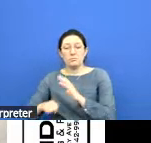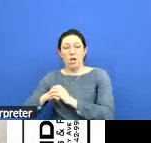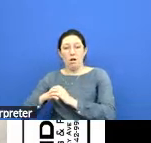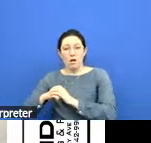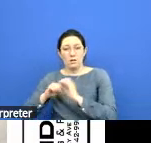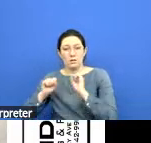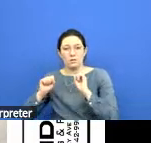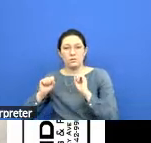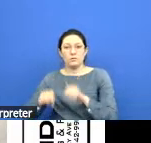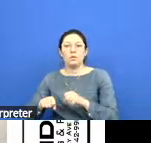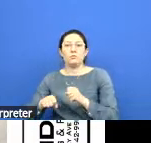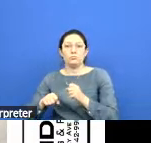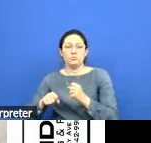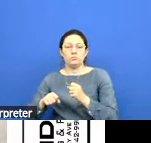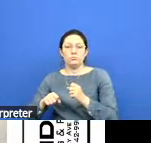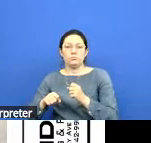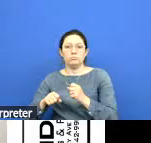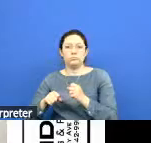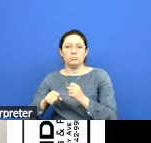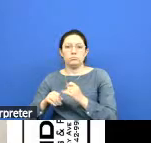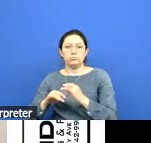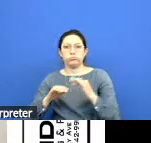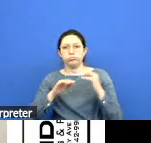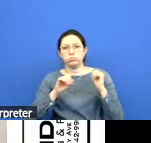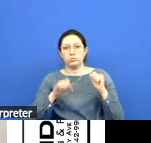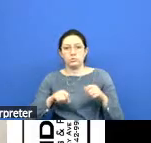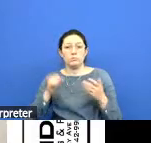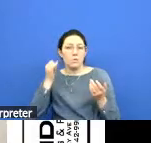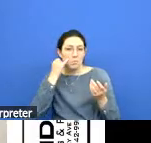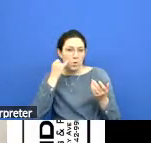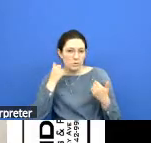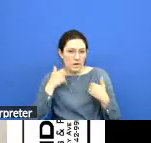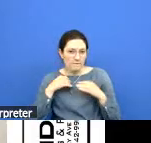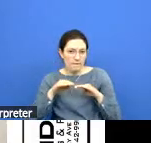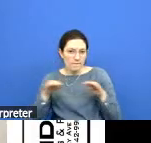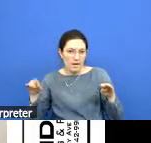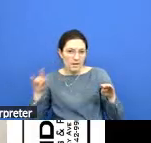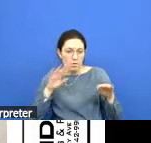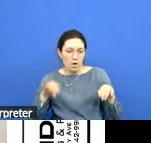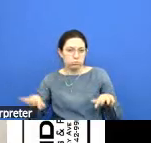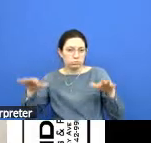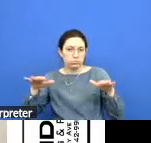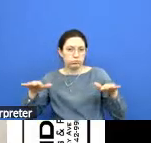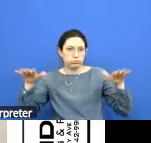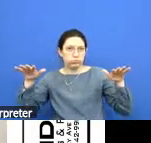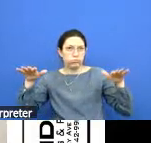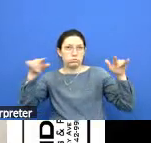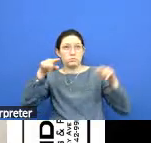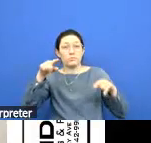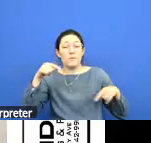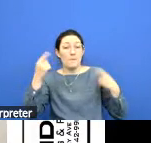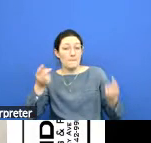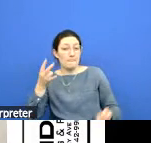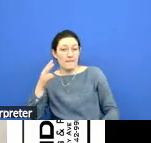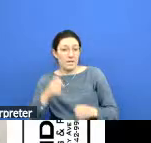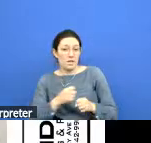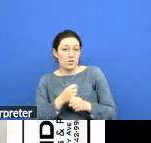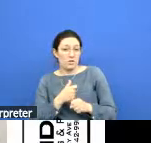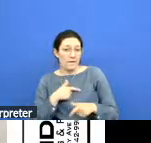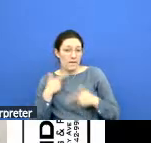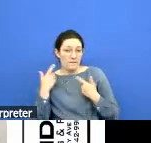essentially start to create that. But if I then have a flat surface, what happens? Of course, it overflows In into. the 17 years I've lived at the